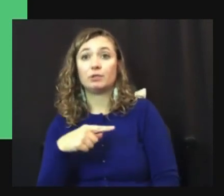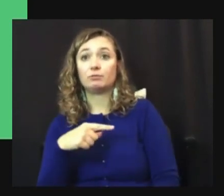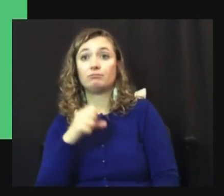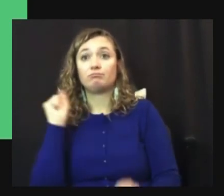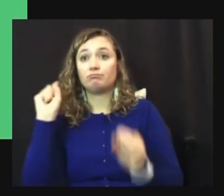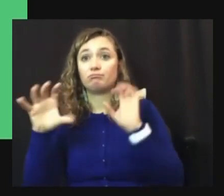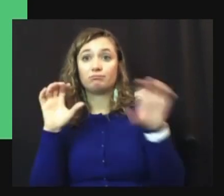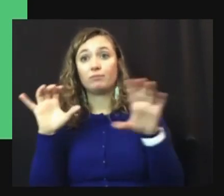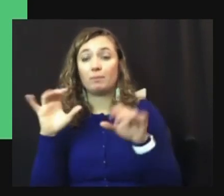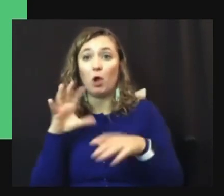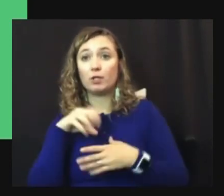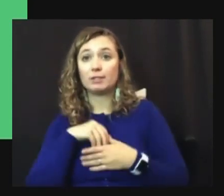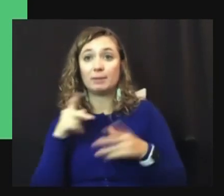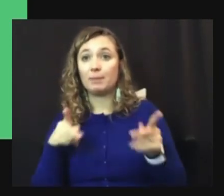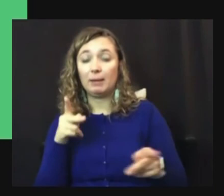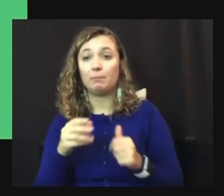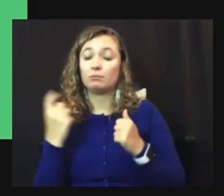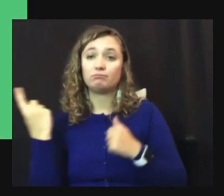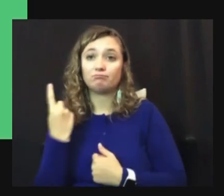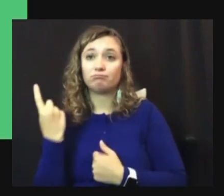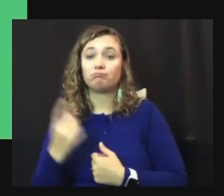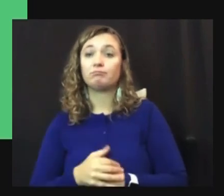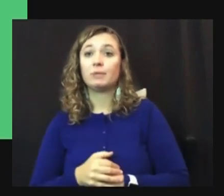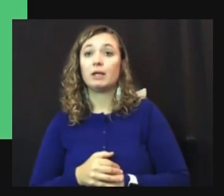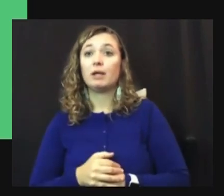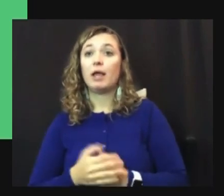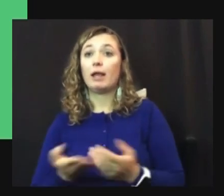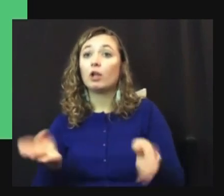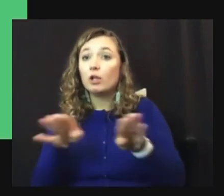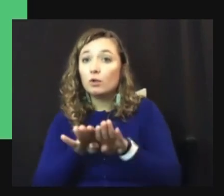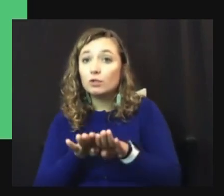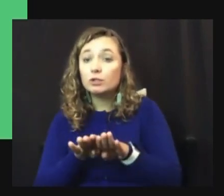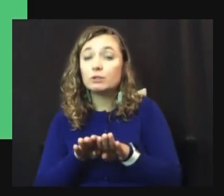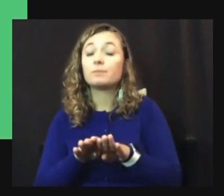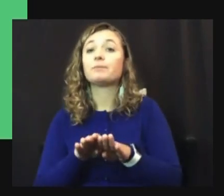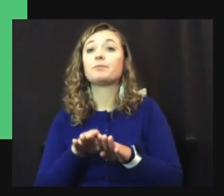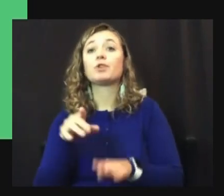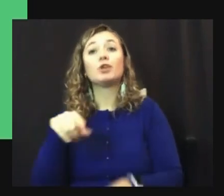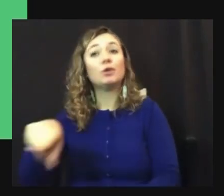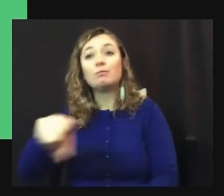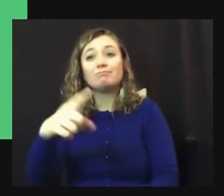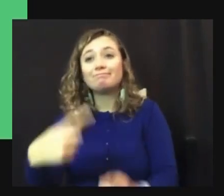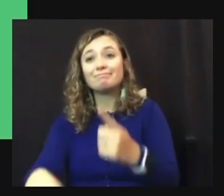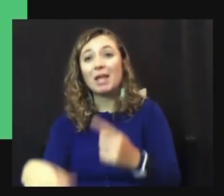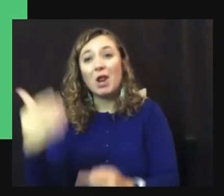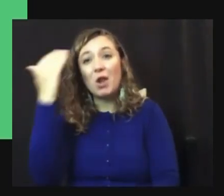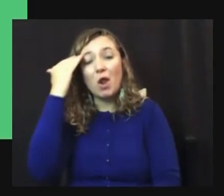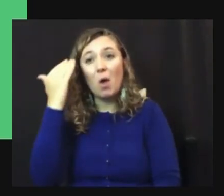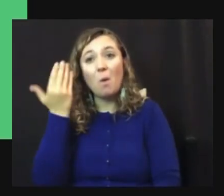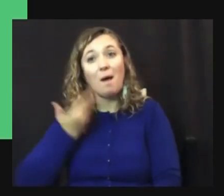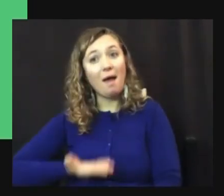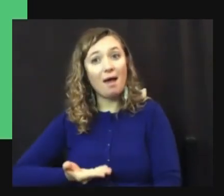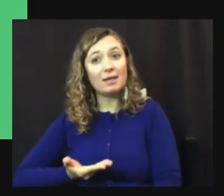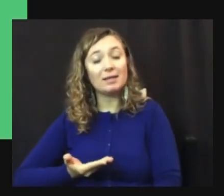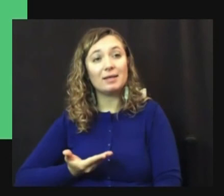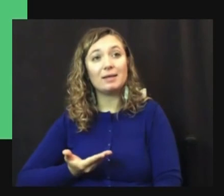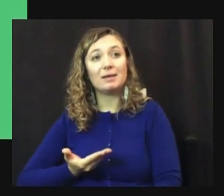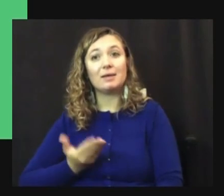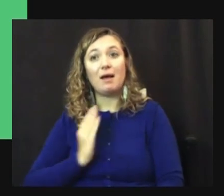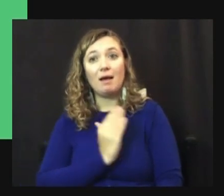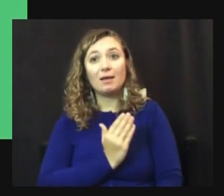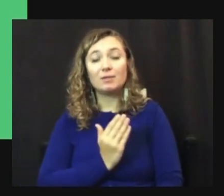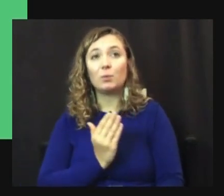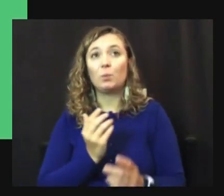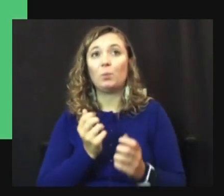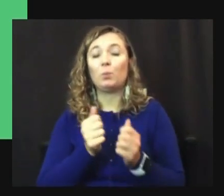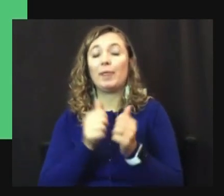In closing, you can't know us without knowing us from us.